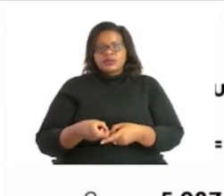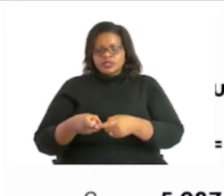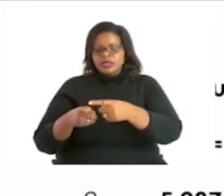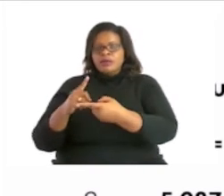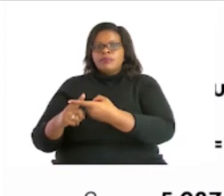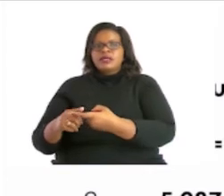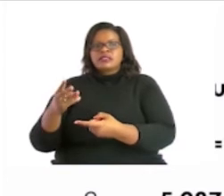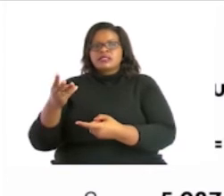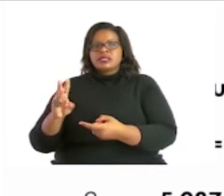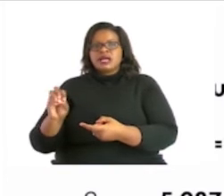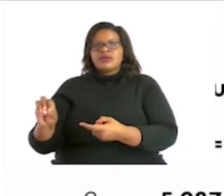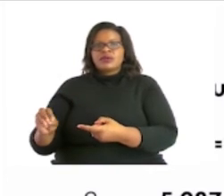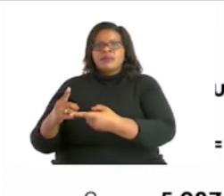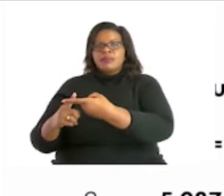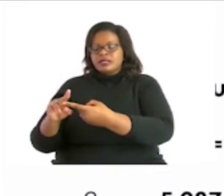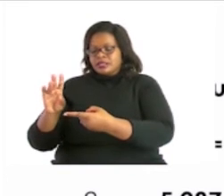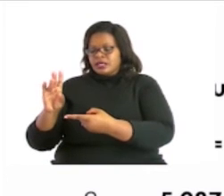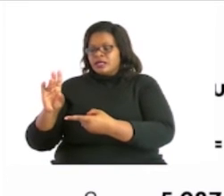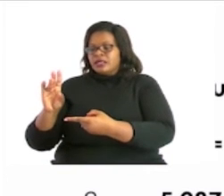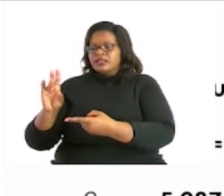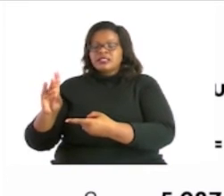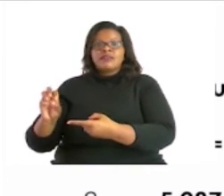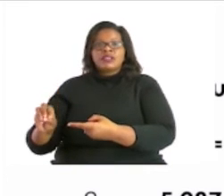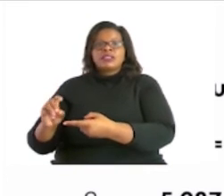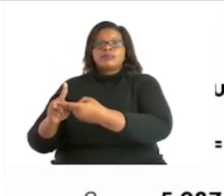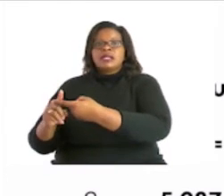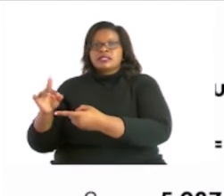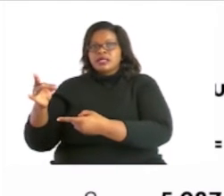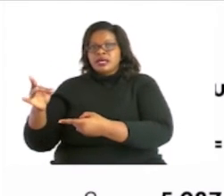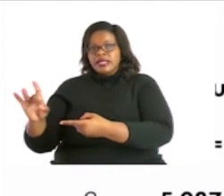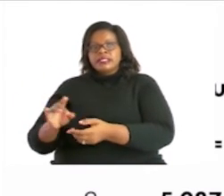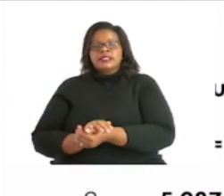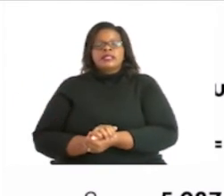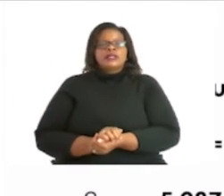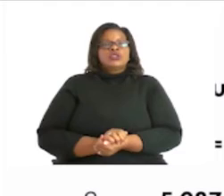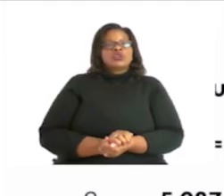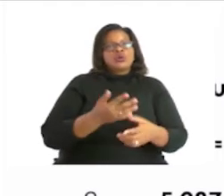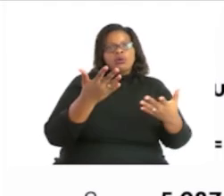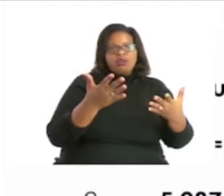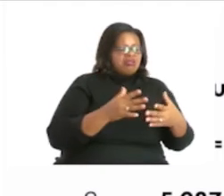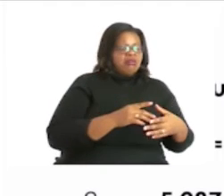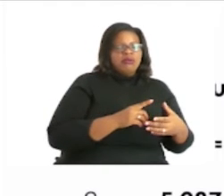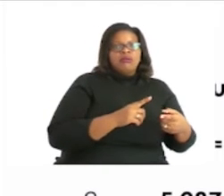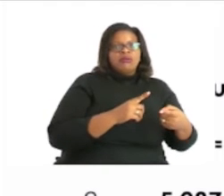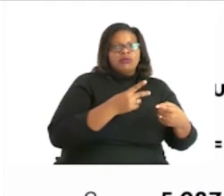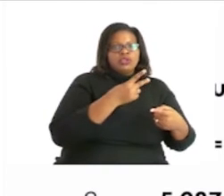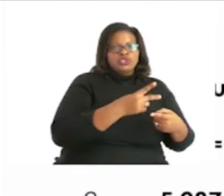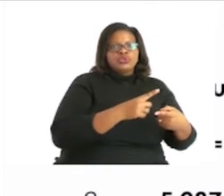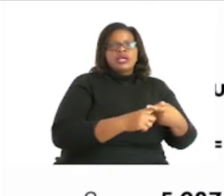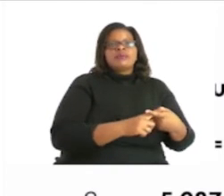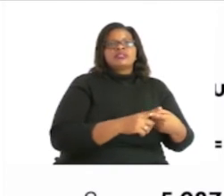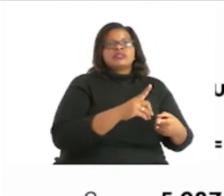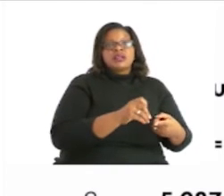7 plus 8. Or if we use the multiplication, it's 2 times 10,000 plus 3